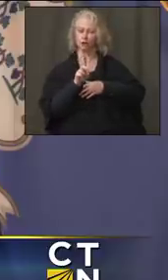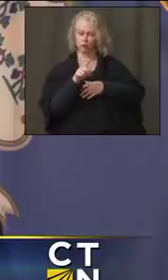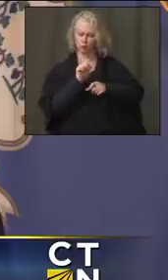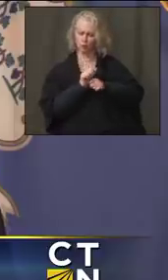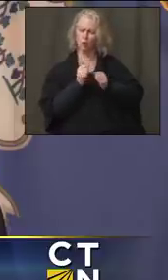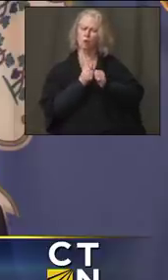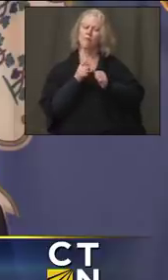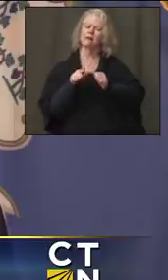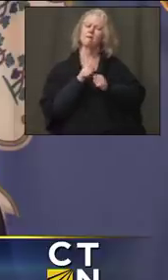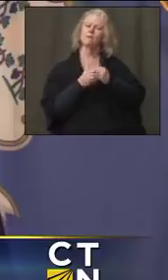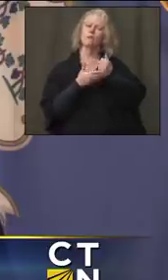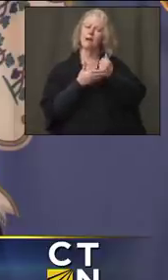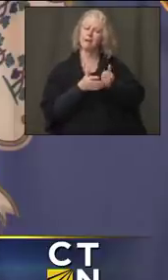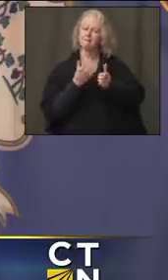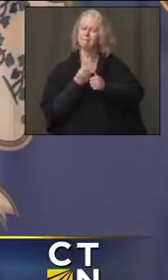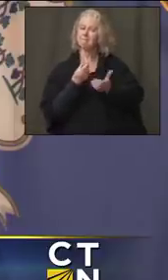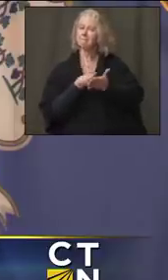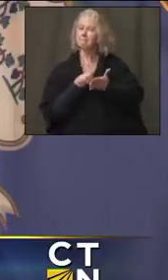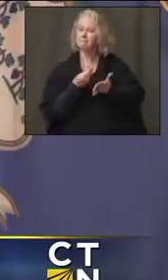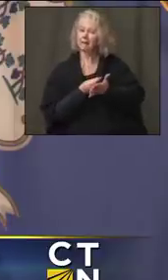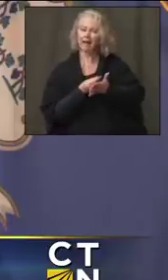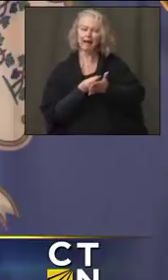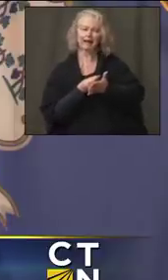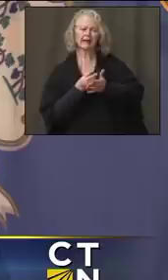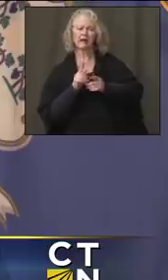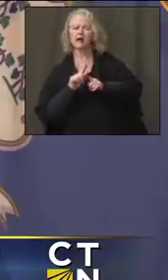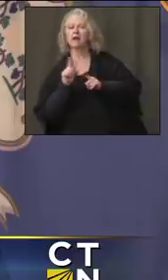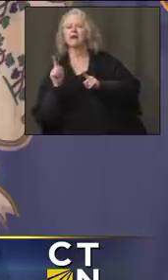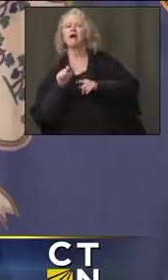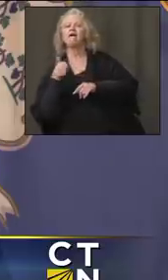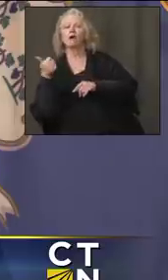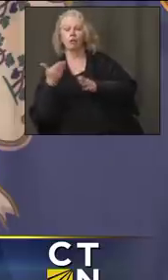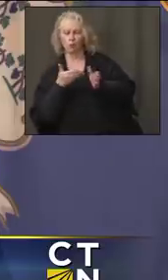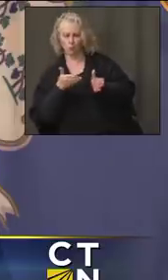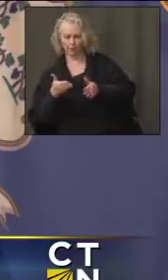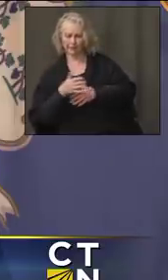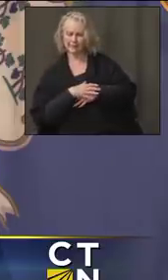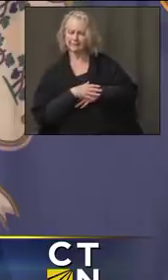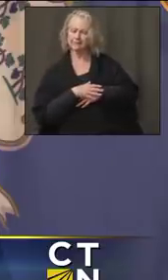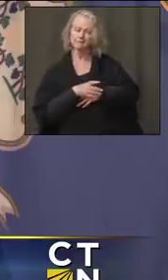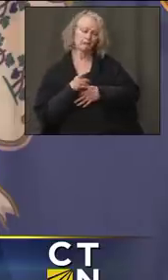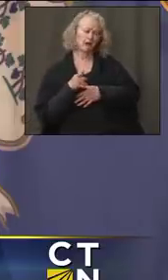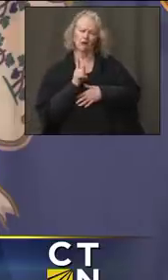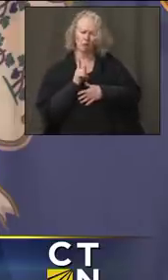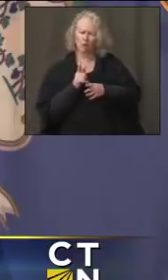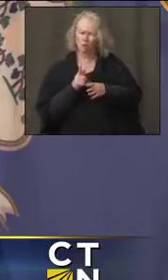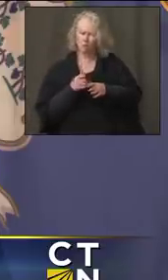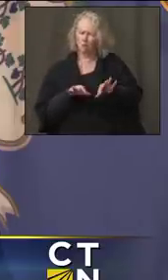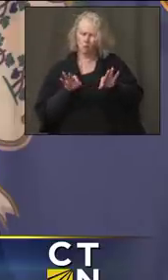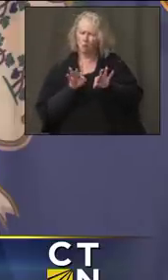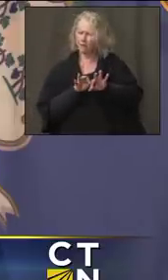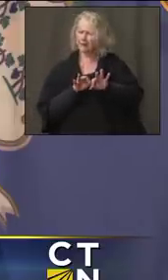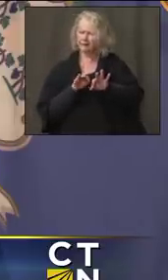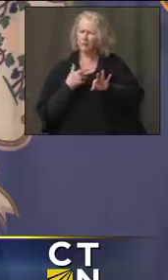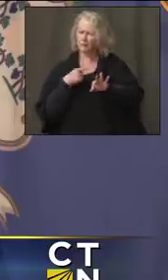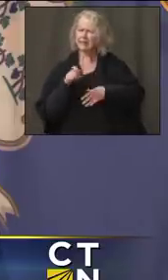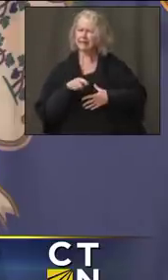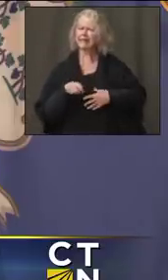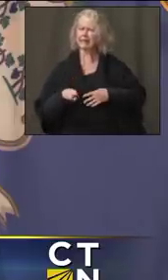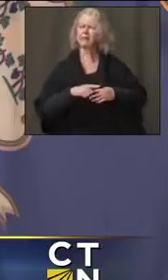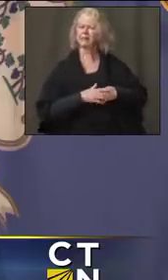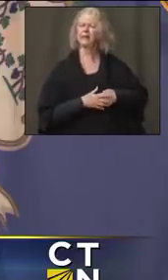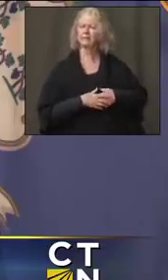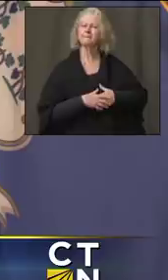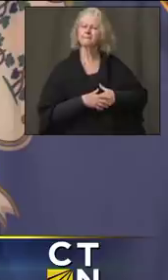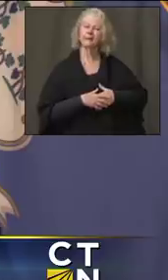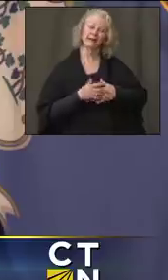of compensation to see how else we can be helpful for them. Look, they are key to everything we're trying to do, and the demand